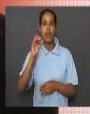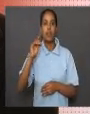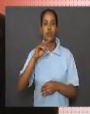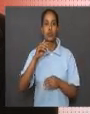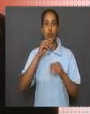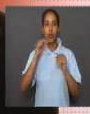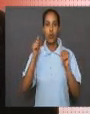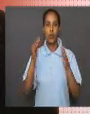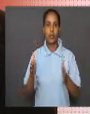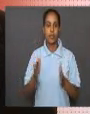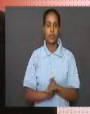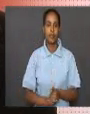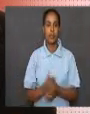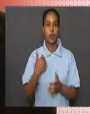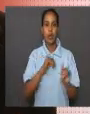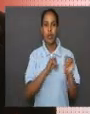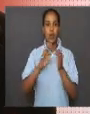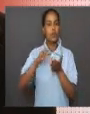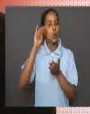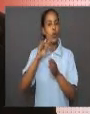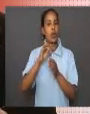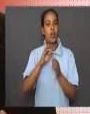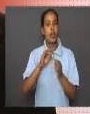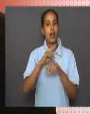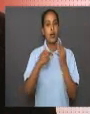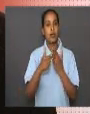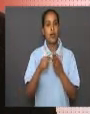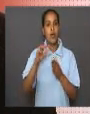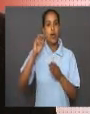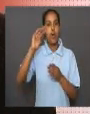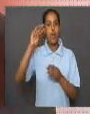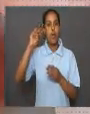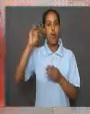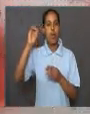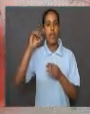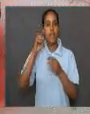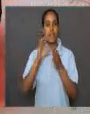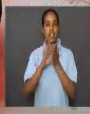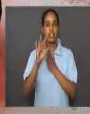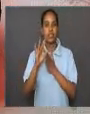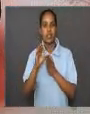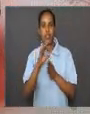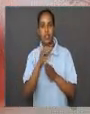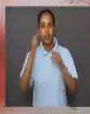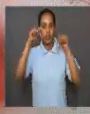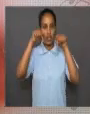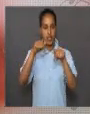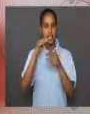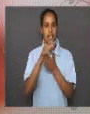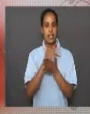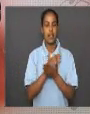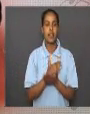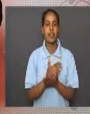solutes. You have also learned about mole fraction. In today's